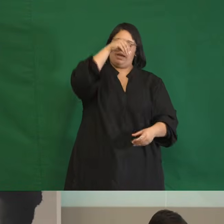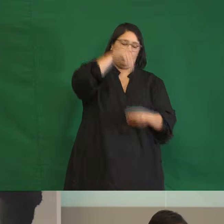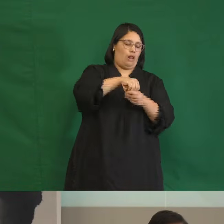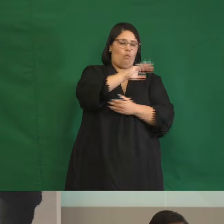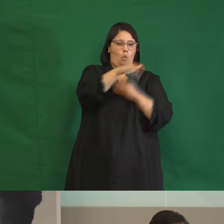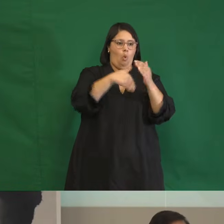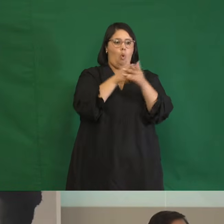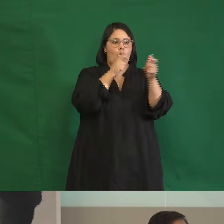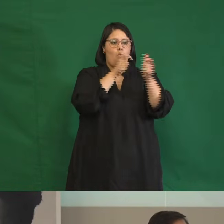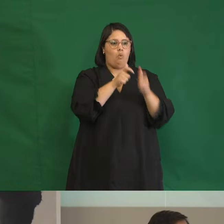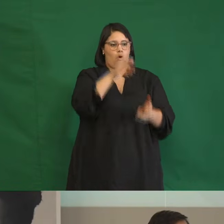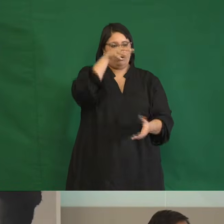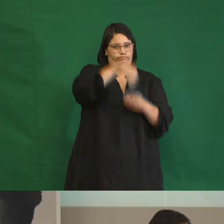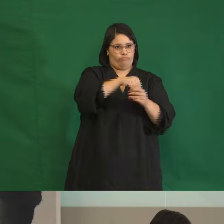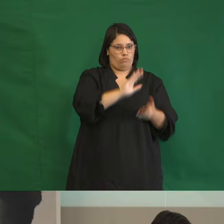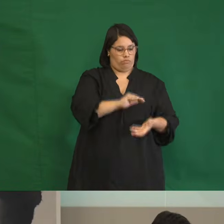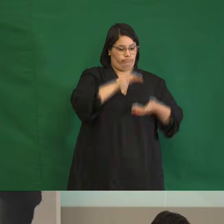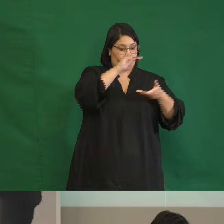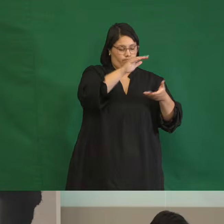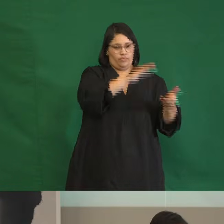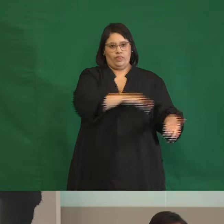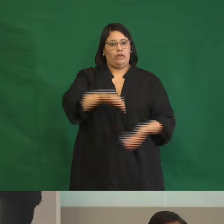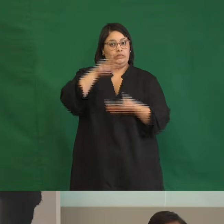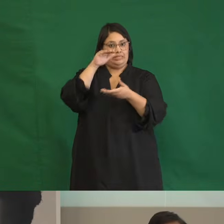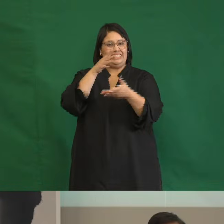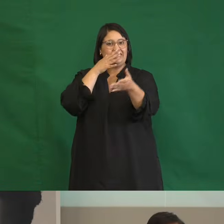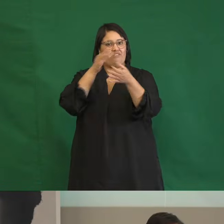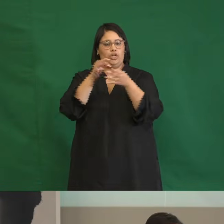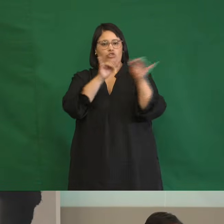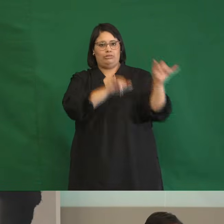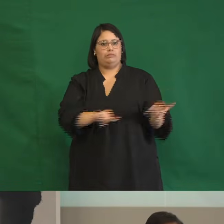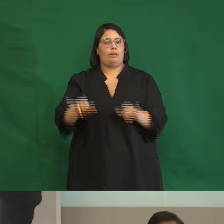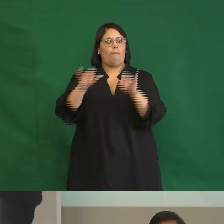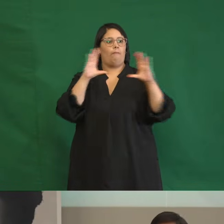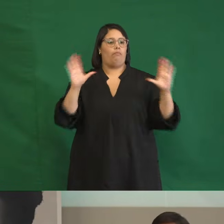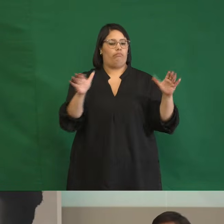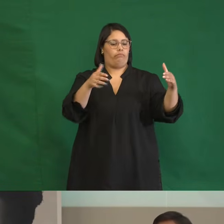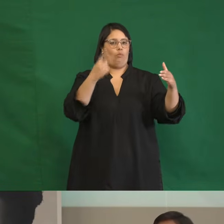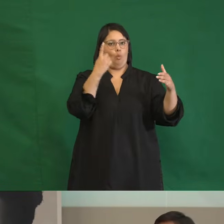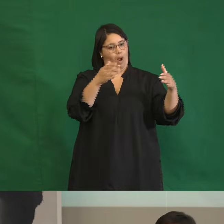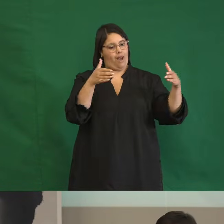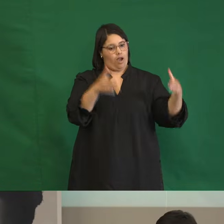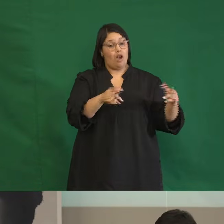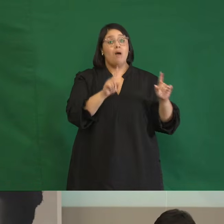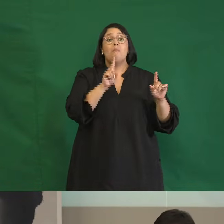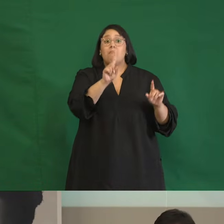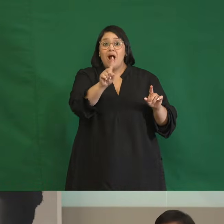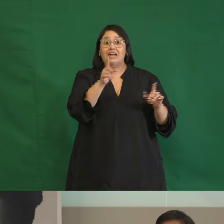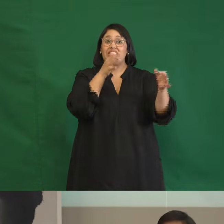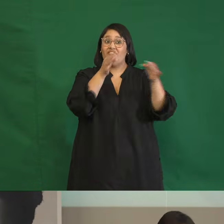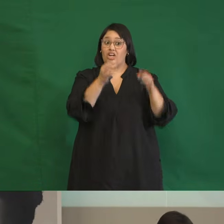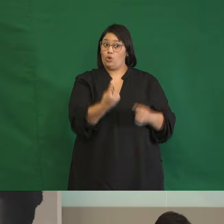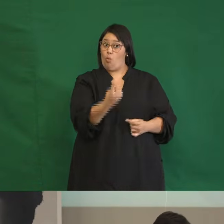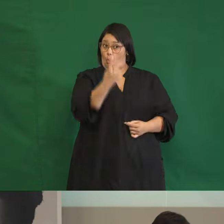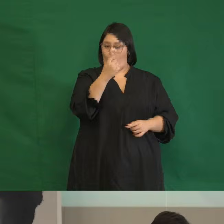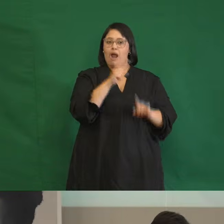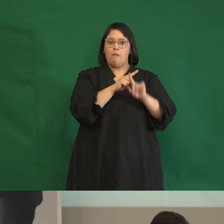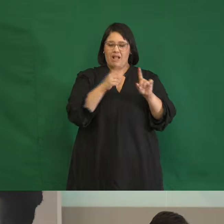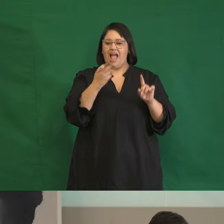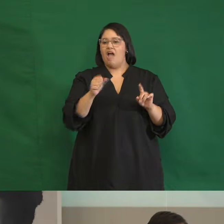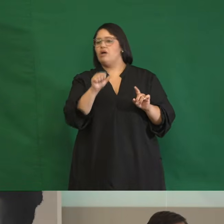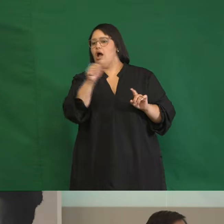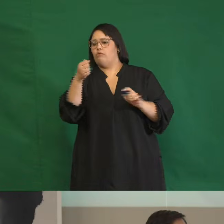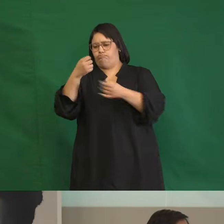therefore also have one definition, but we can include multiple usage examples from